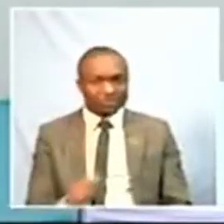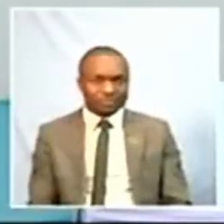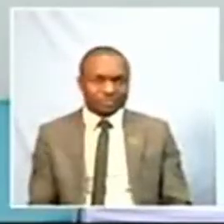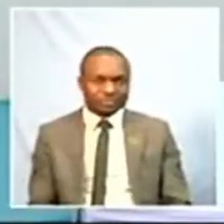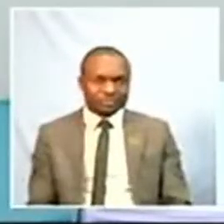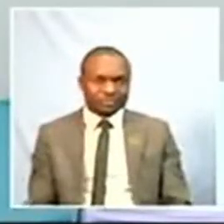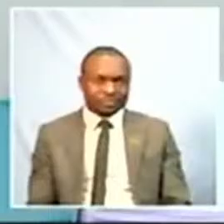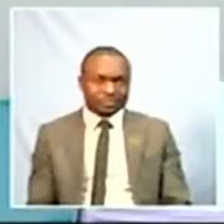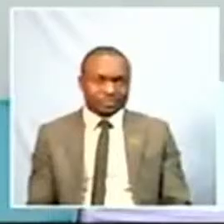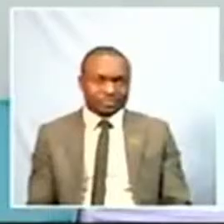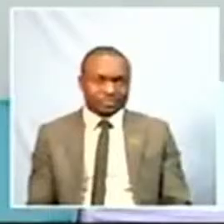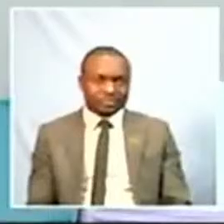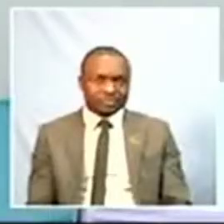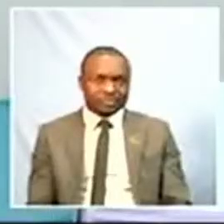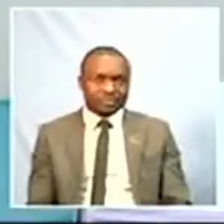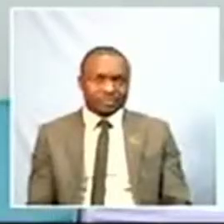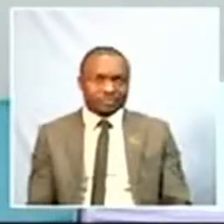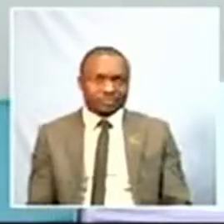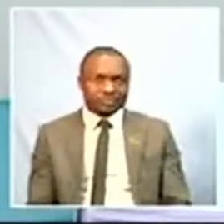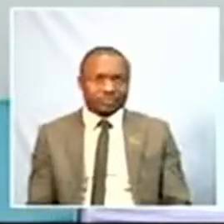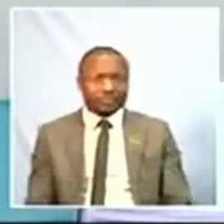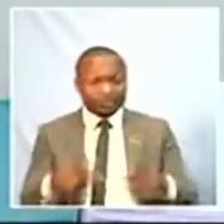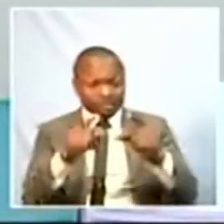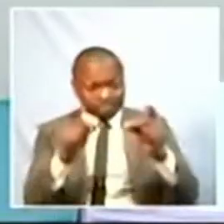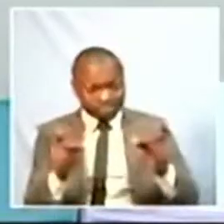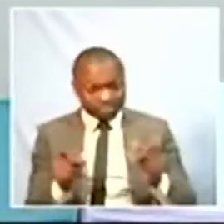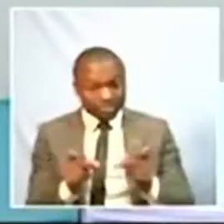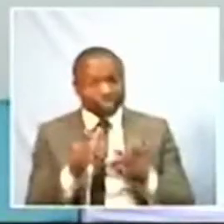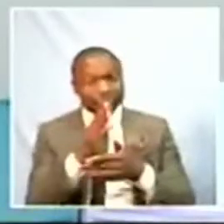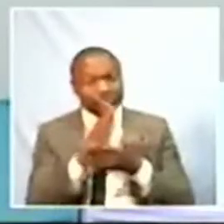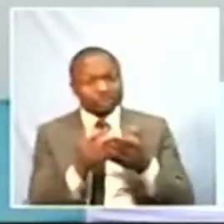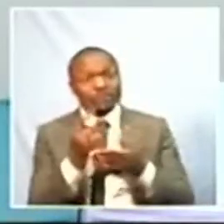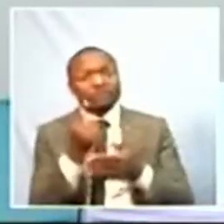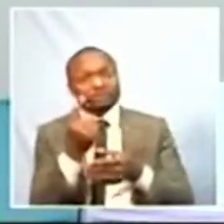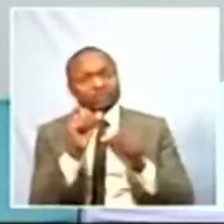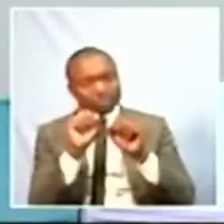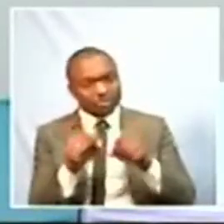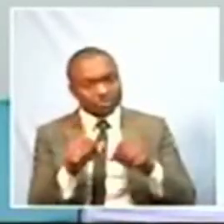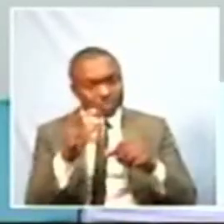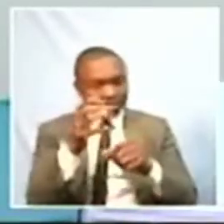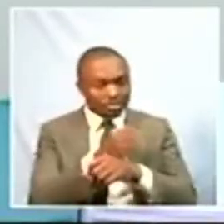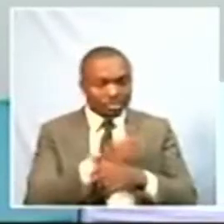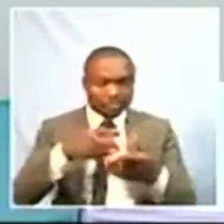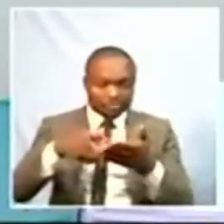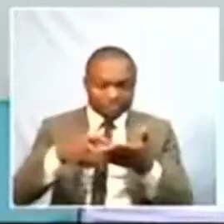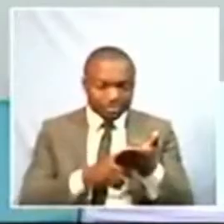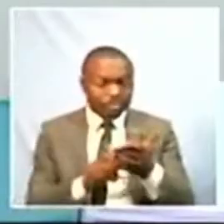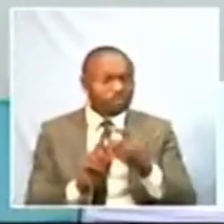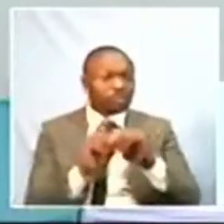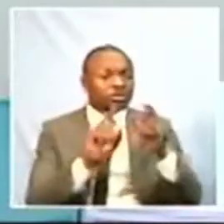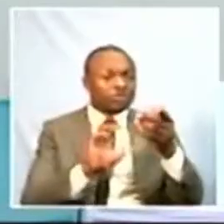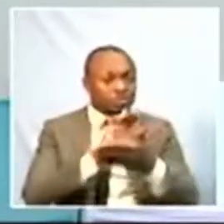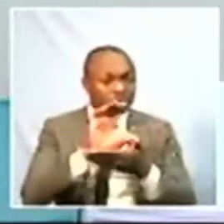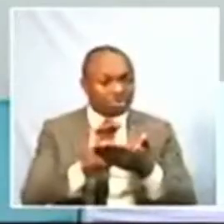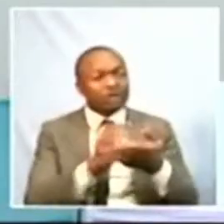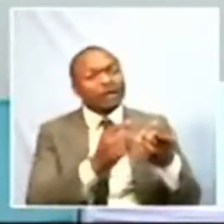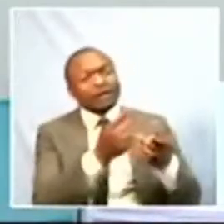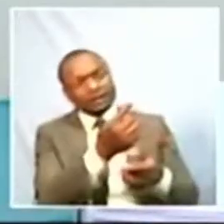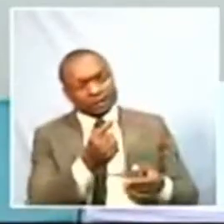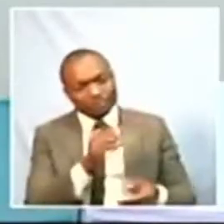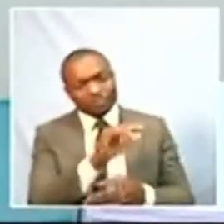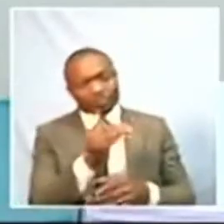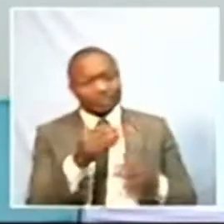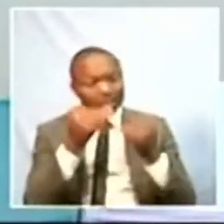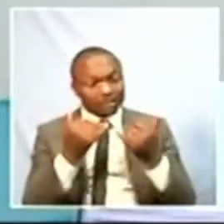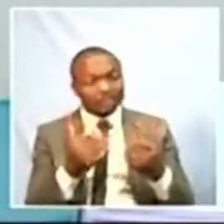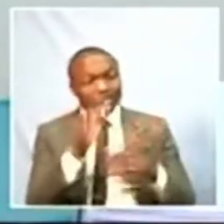know? There are places that somebody would get a check and be in Choma and come back. More especially now that you have